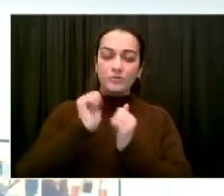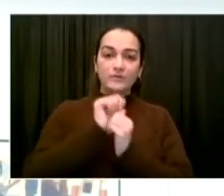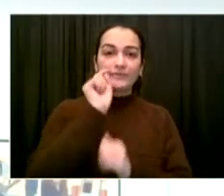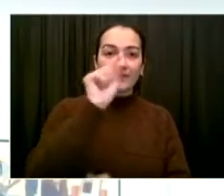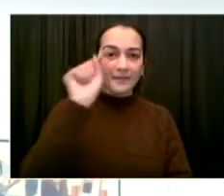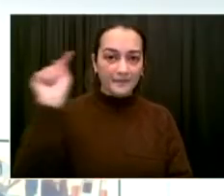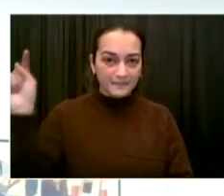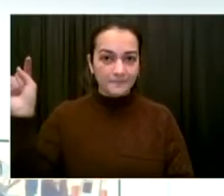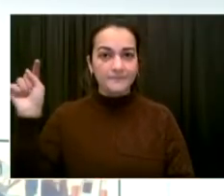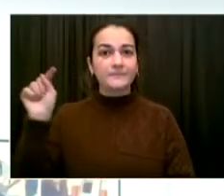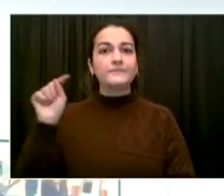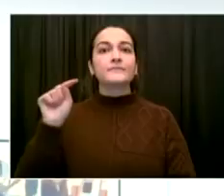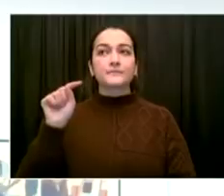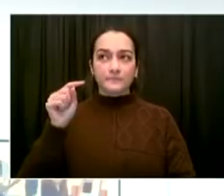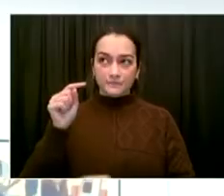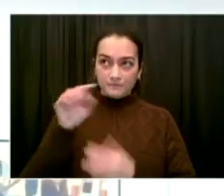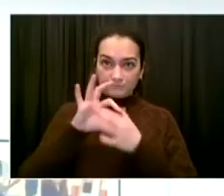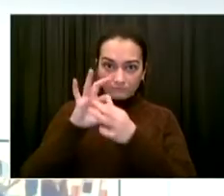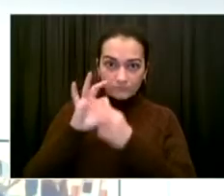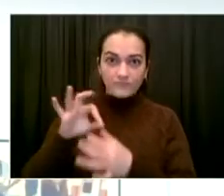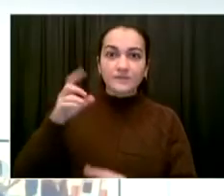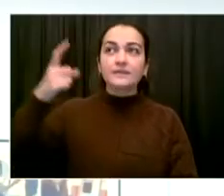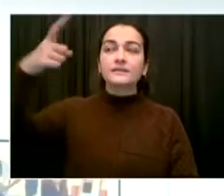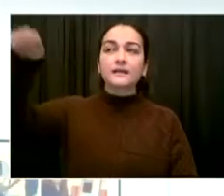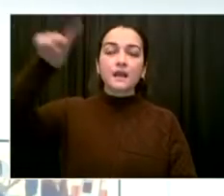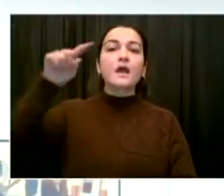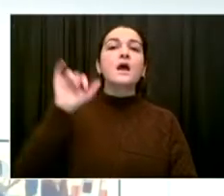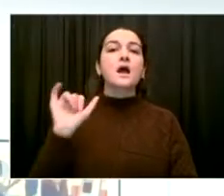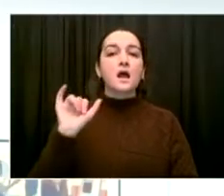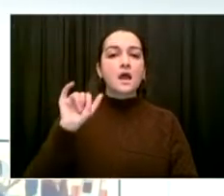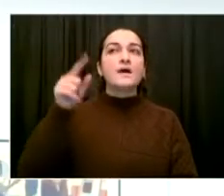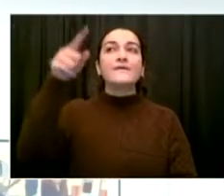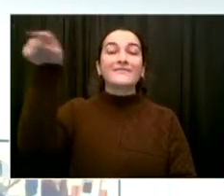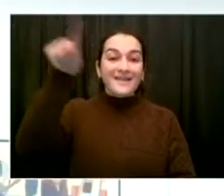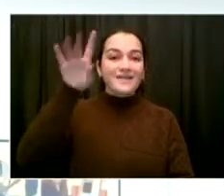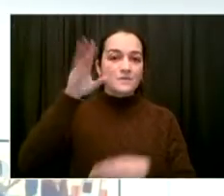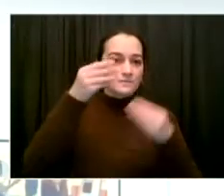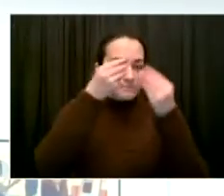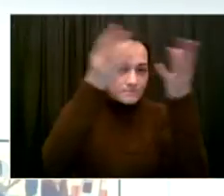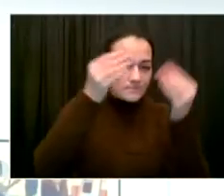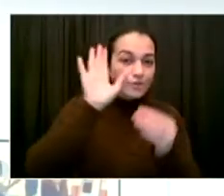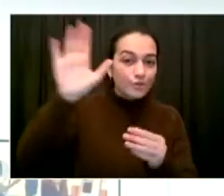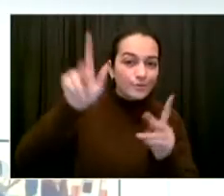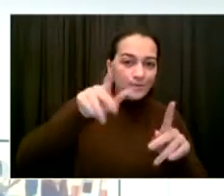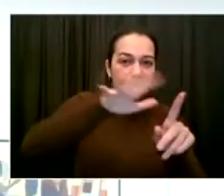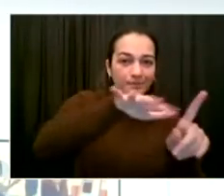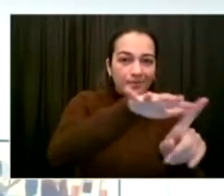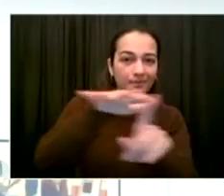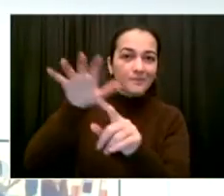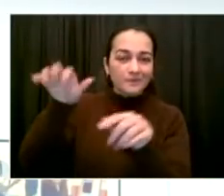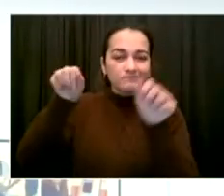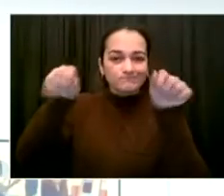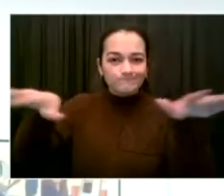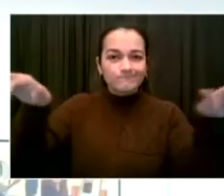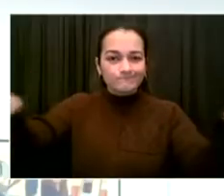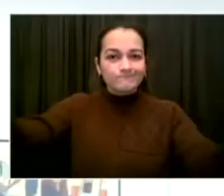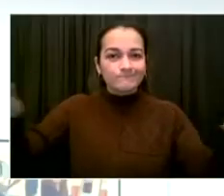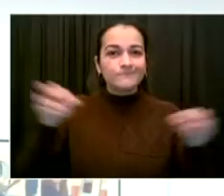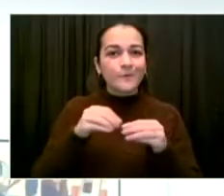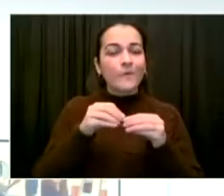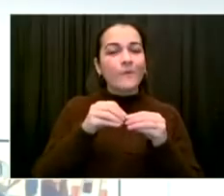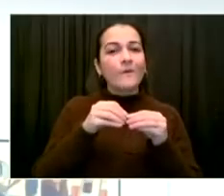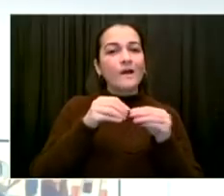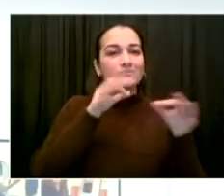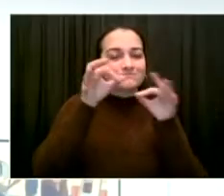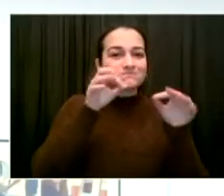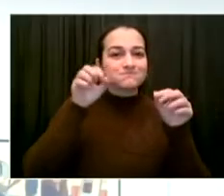important distribution channels for things like higher quality masks, as well as the rapid at-home test kits that we